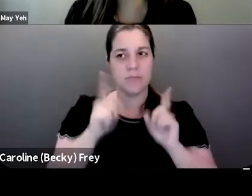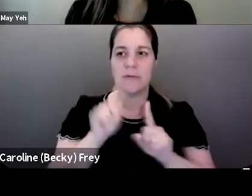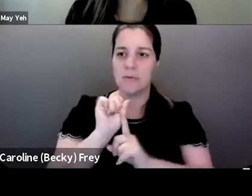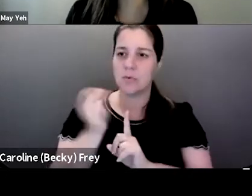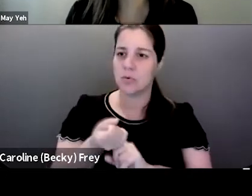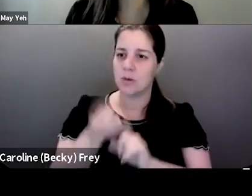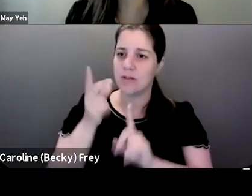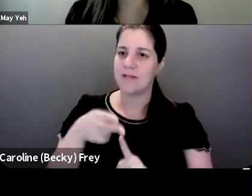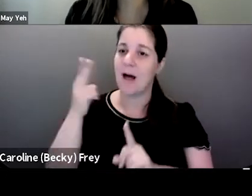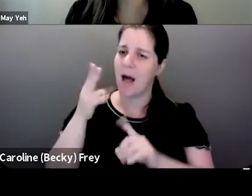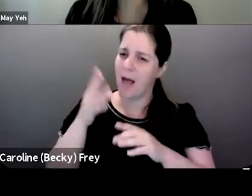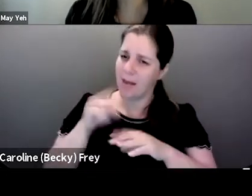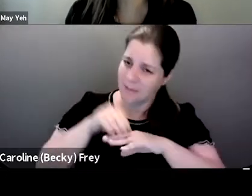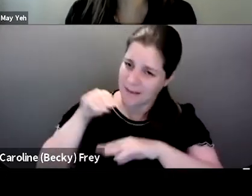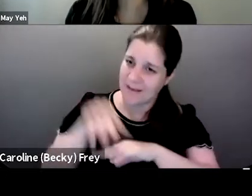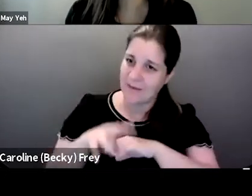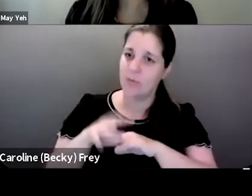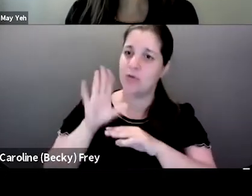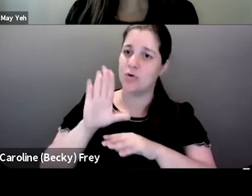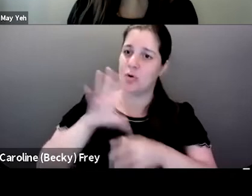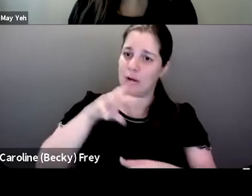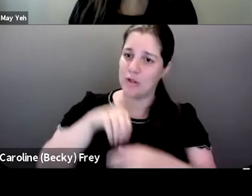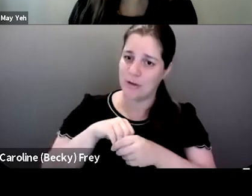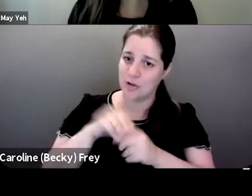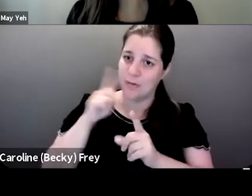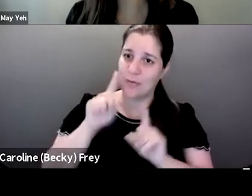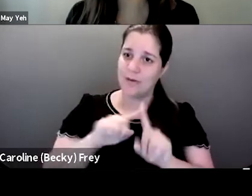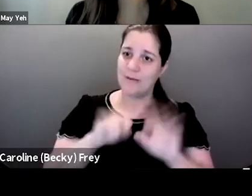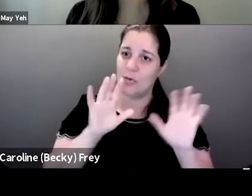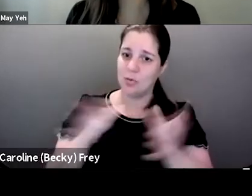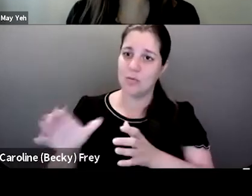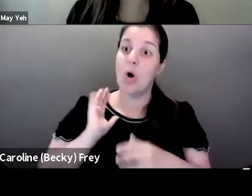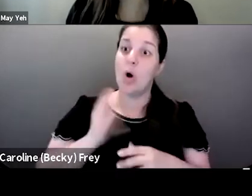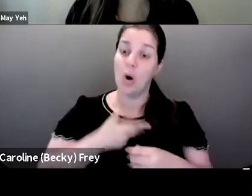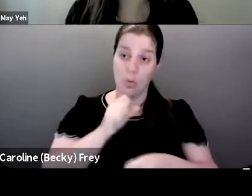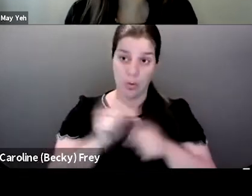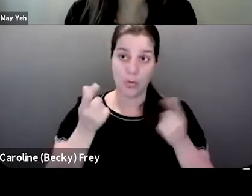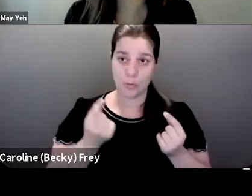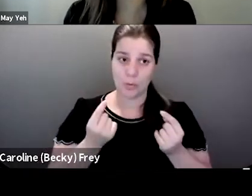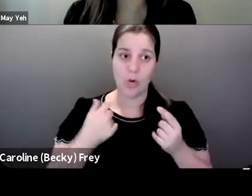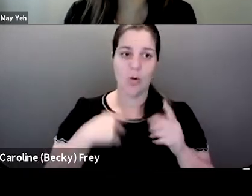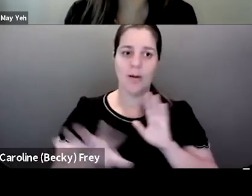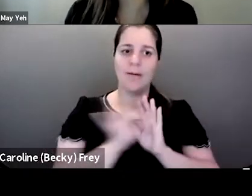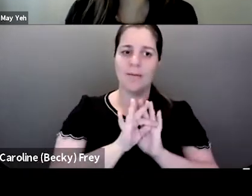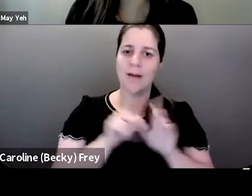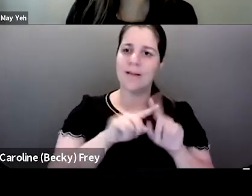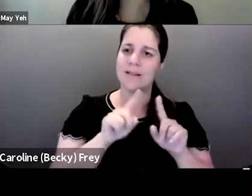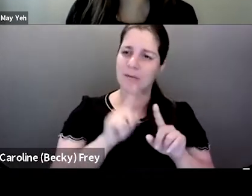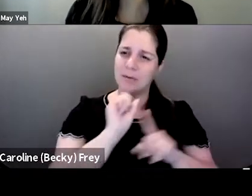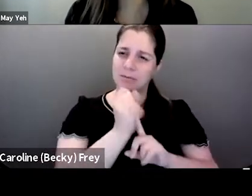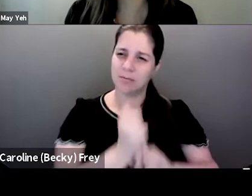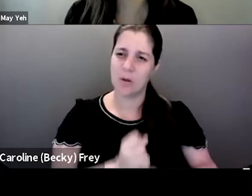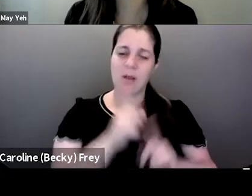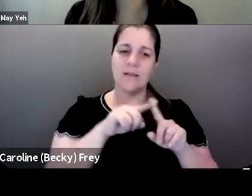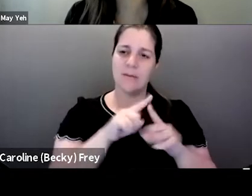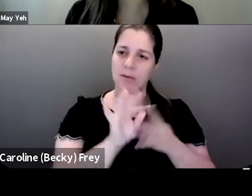influential for the cultural groups for which the intervention is targeted. This was done in our work by finding factors or dimensions that 1, had research showing a relationship to